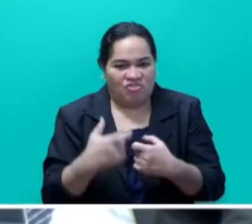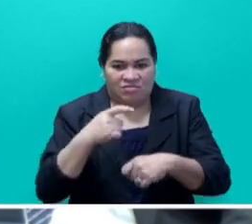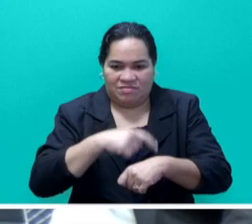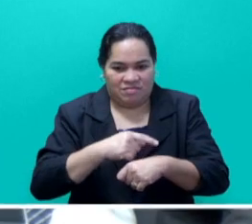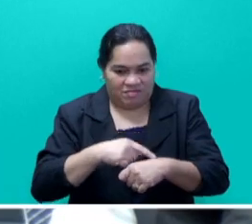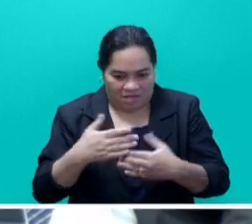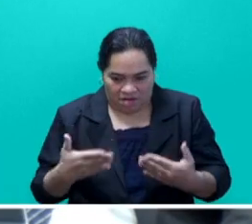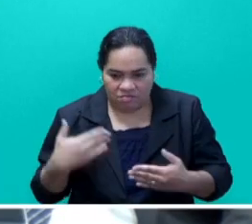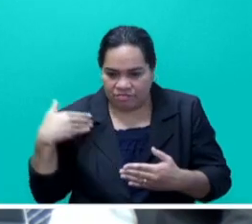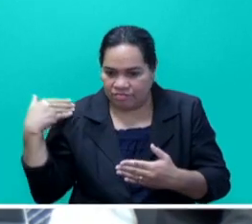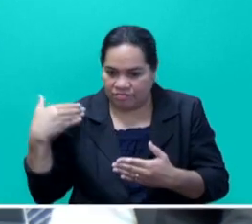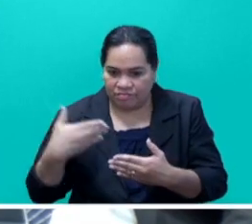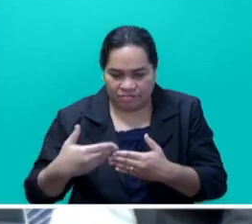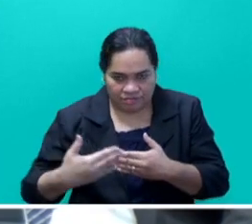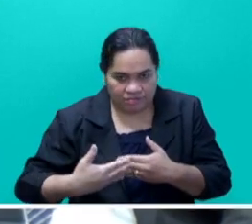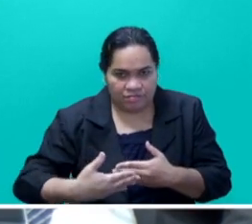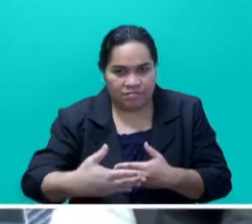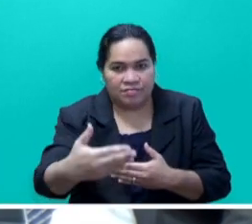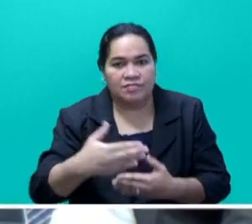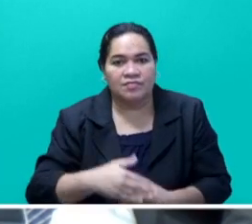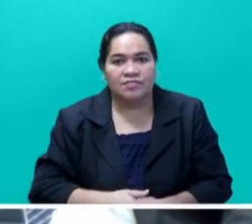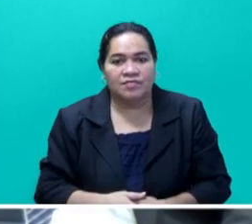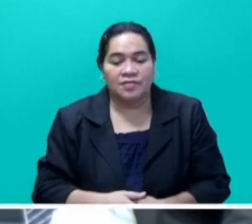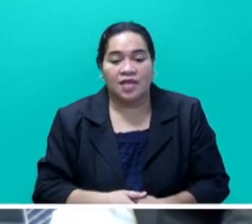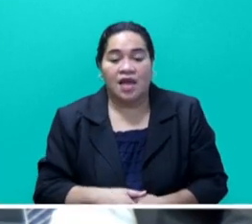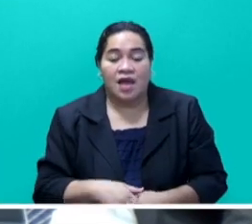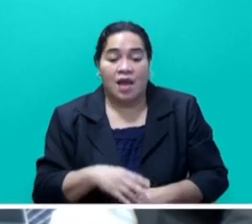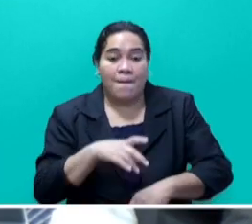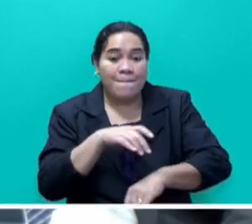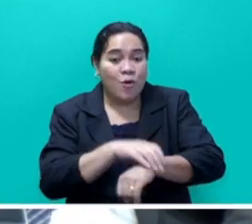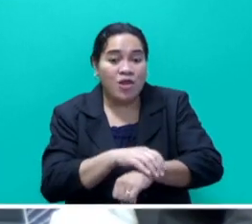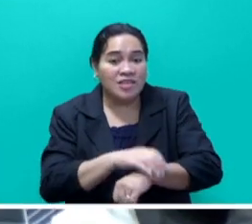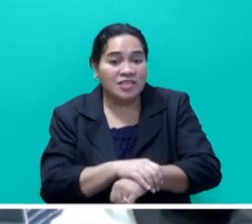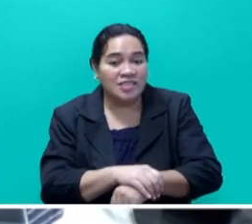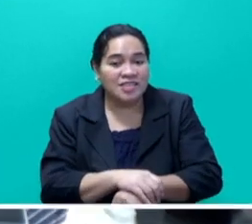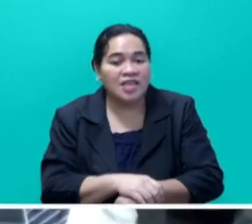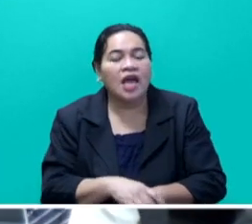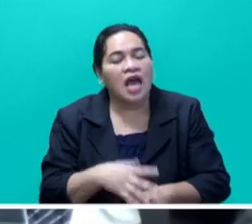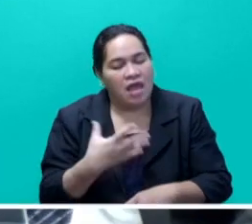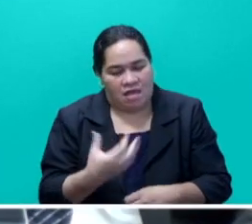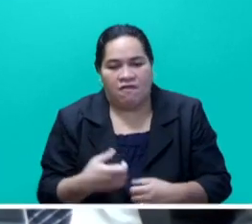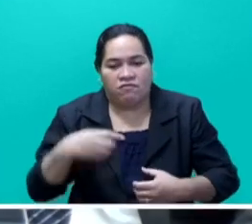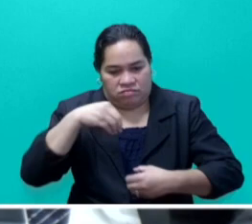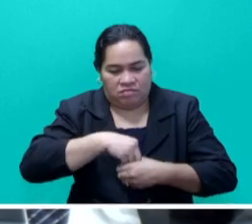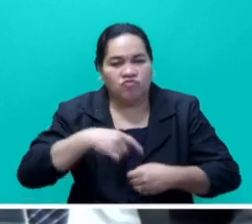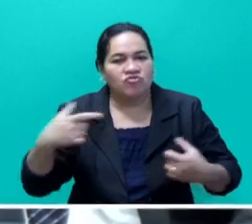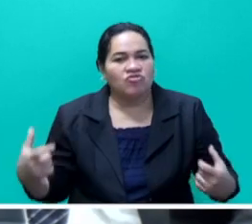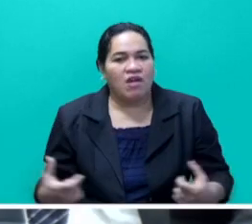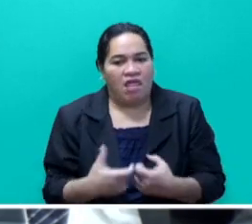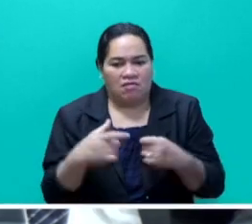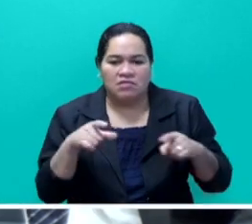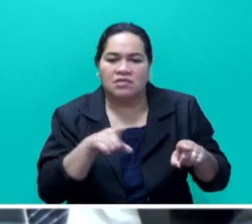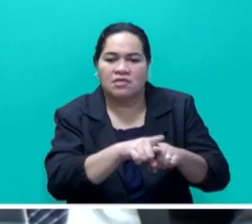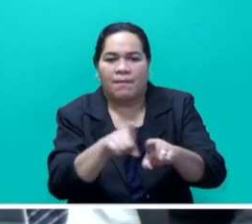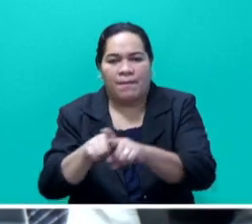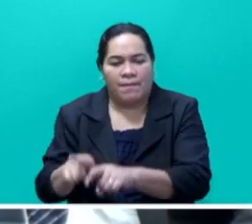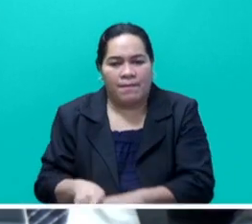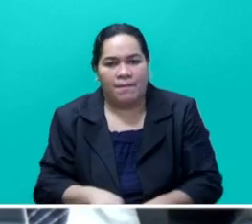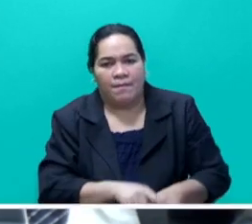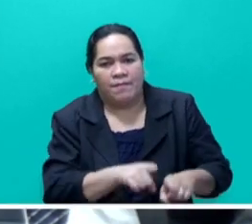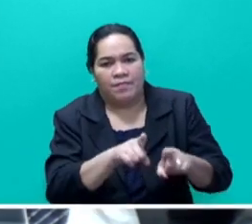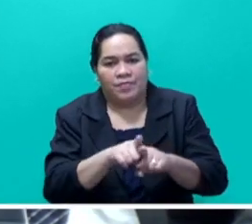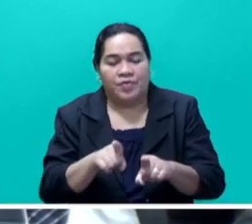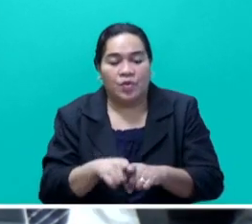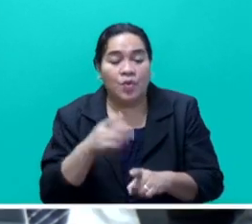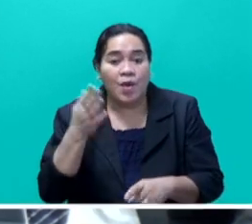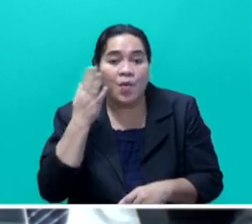sir, the Fiji Police Force is not exempted from the challenges. As we are all aware, Mr. Speaker,